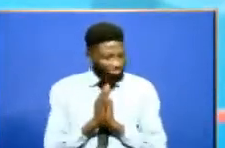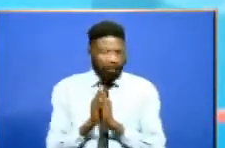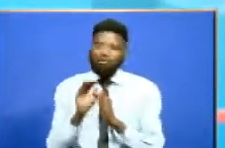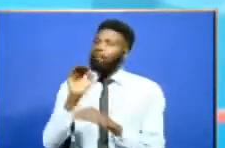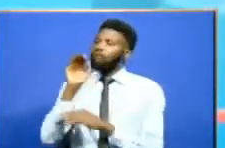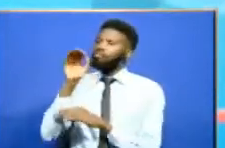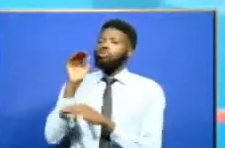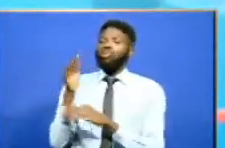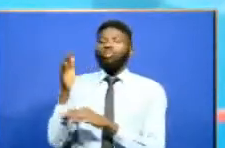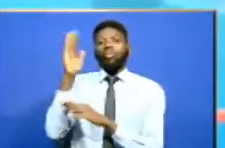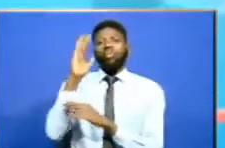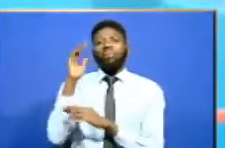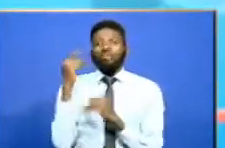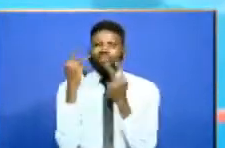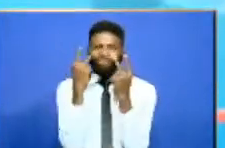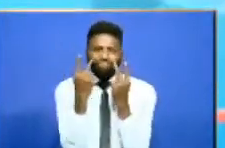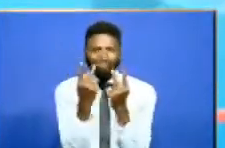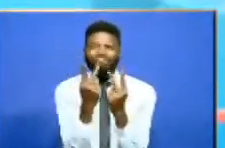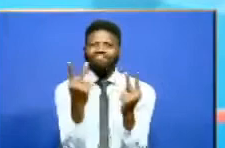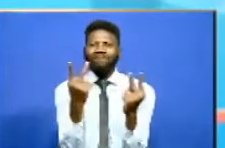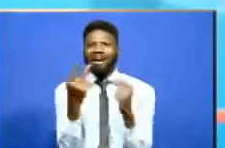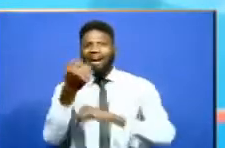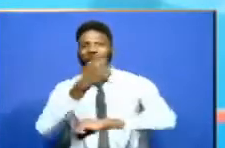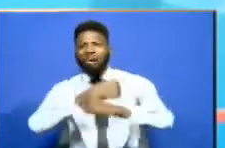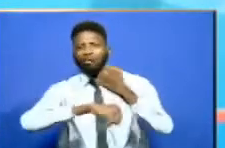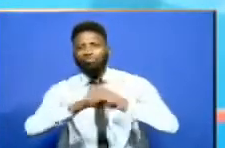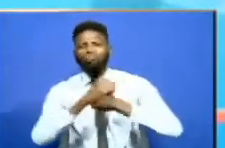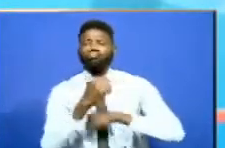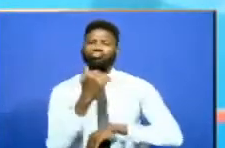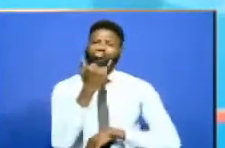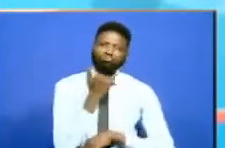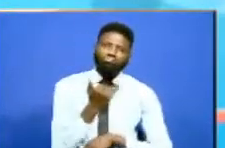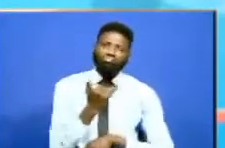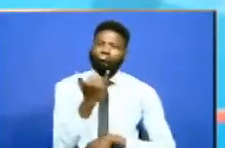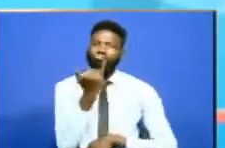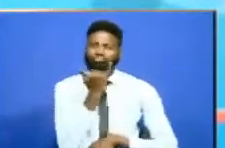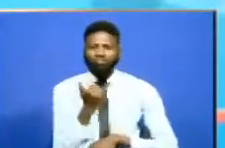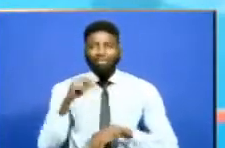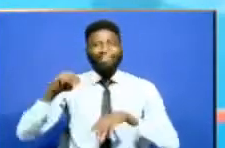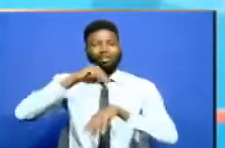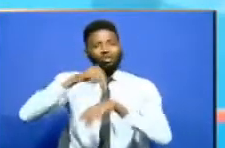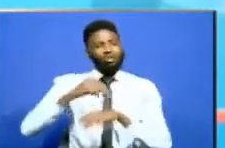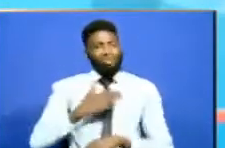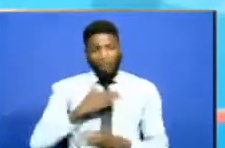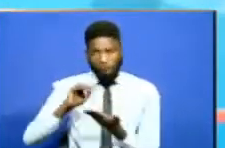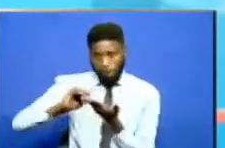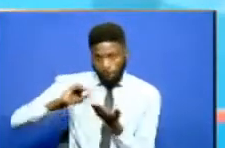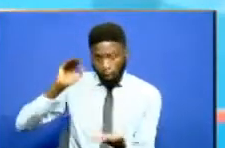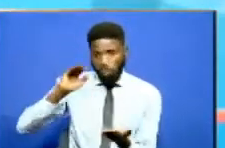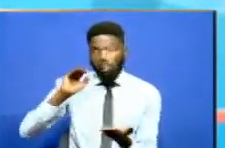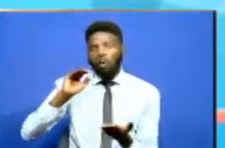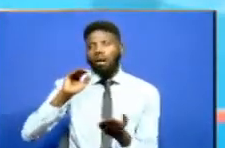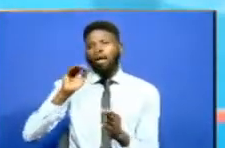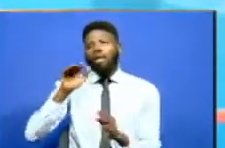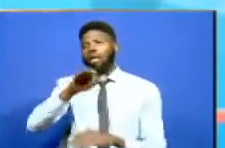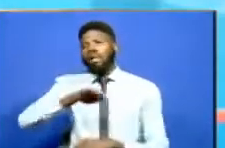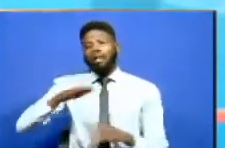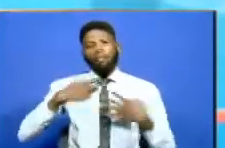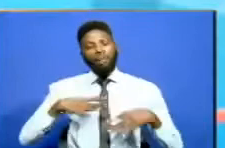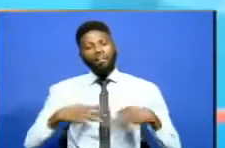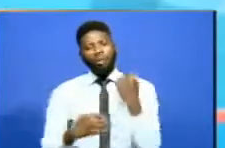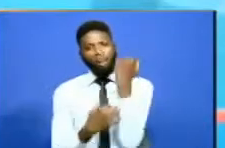the way I see things done wrongly in my nation, especially about the poor and the